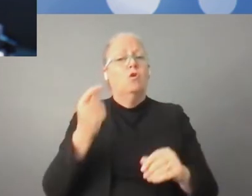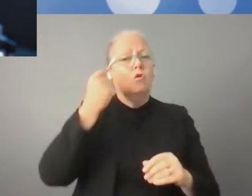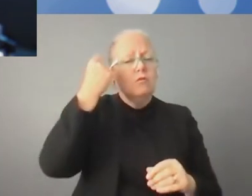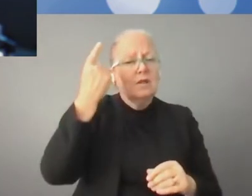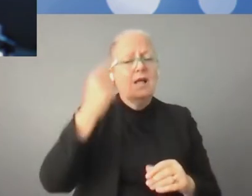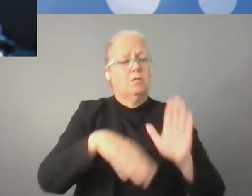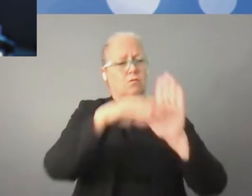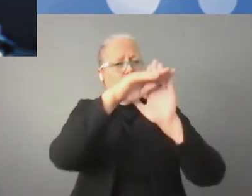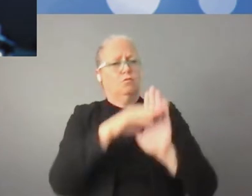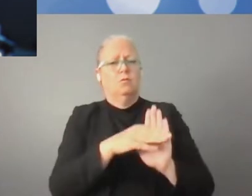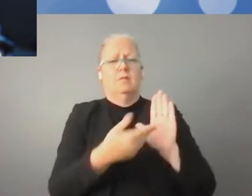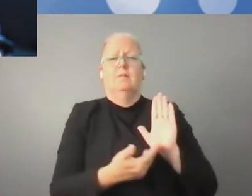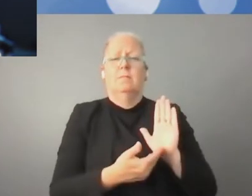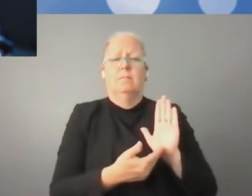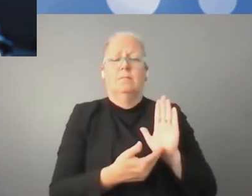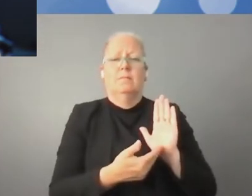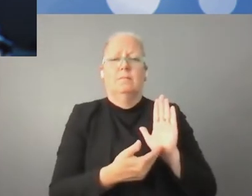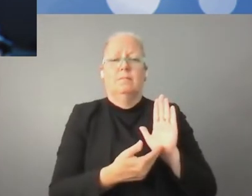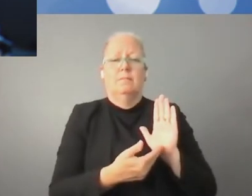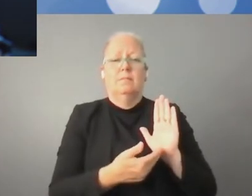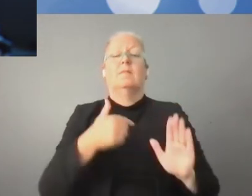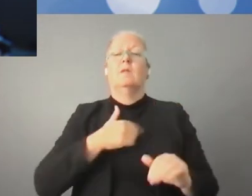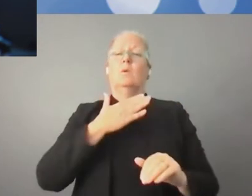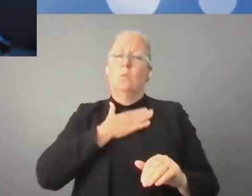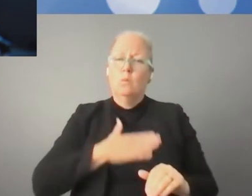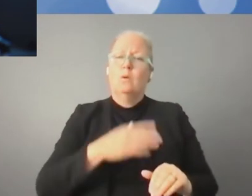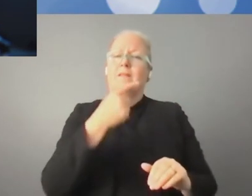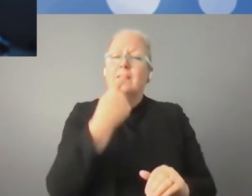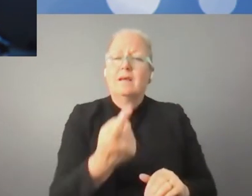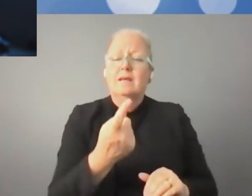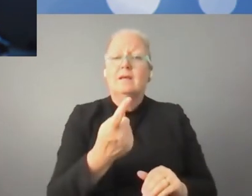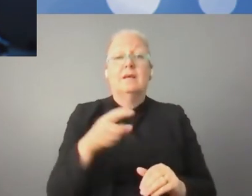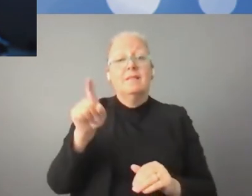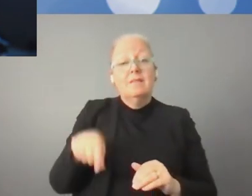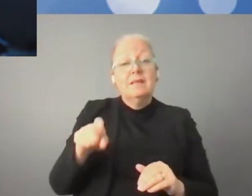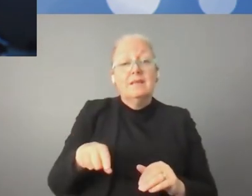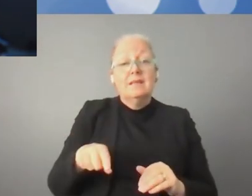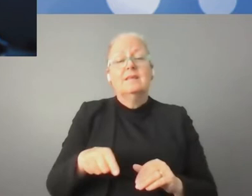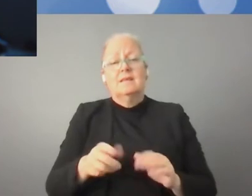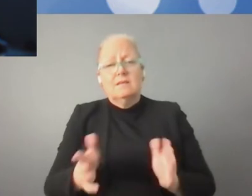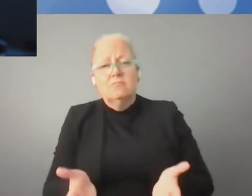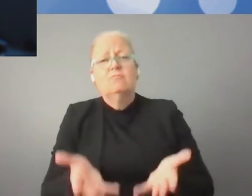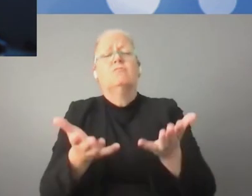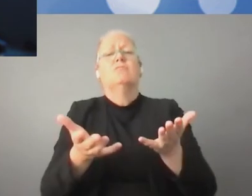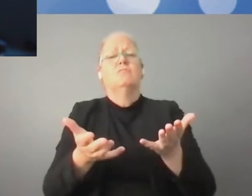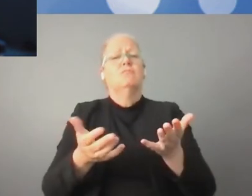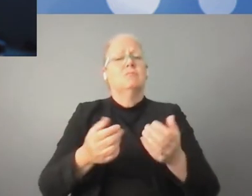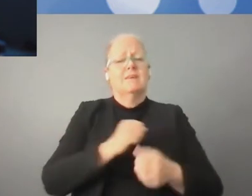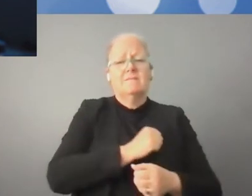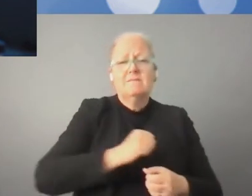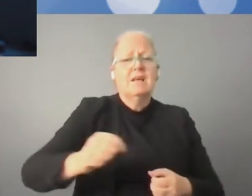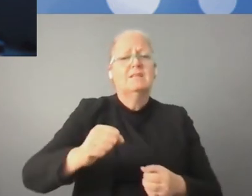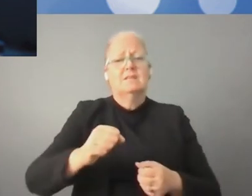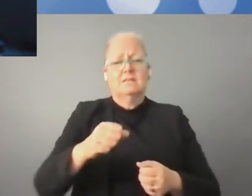game and i would like to stress the need to speedy development of common approaches to the